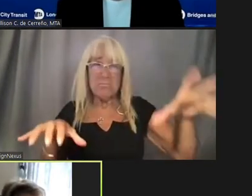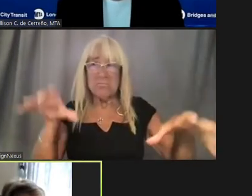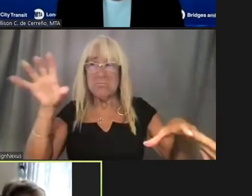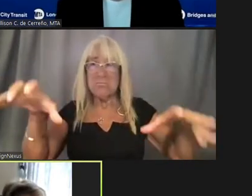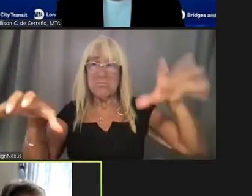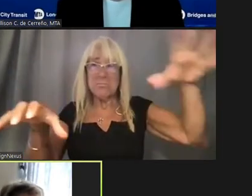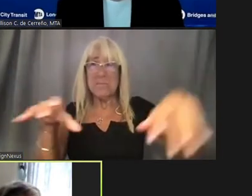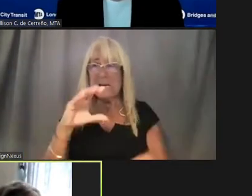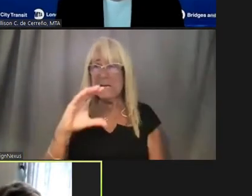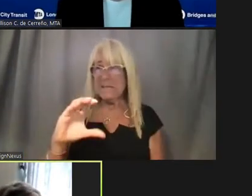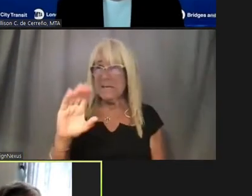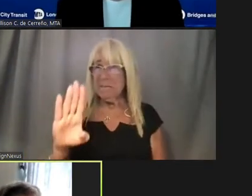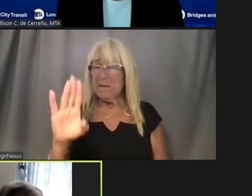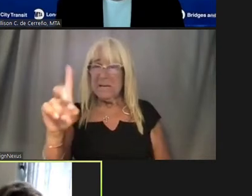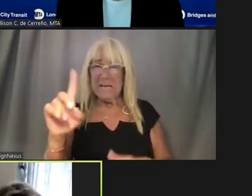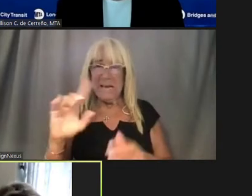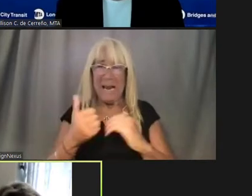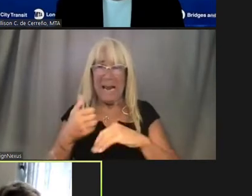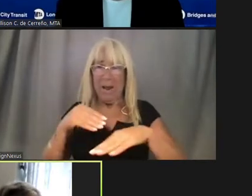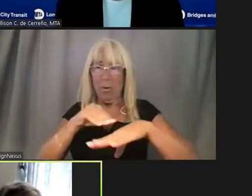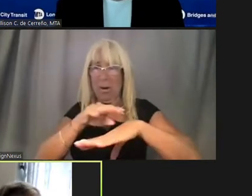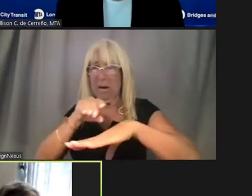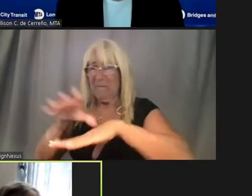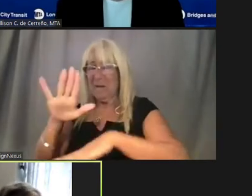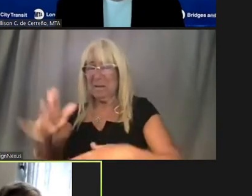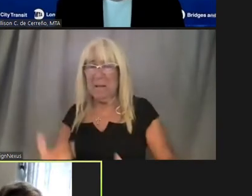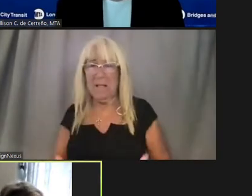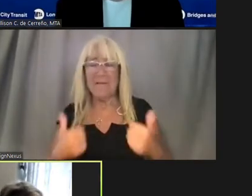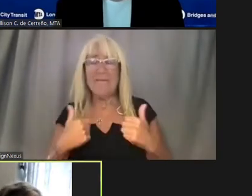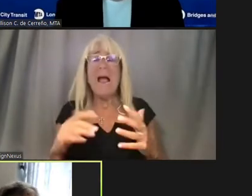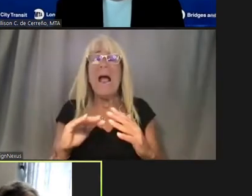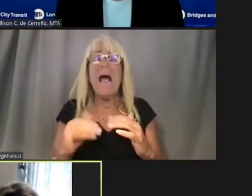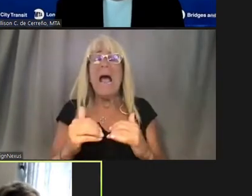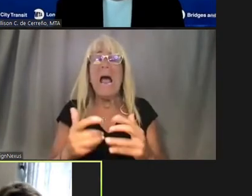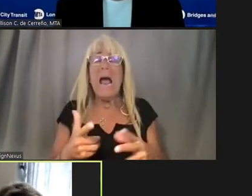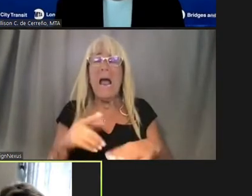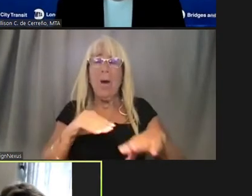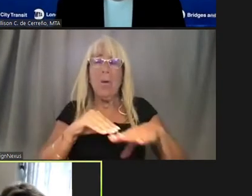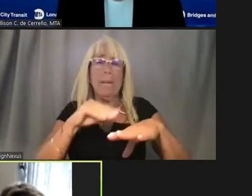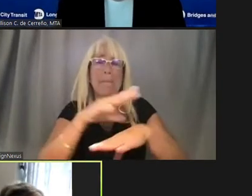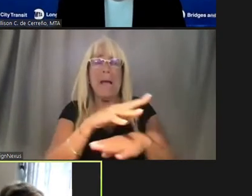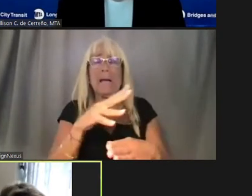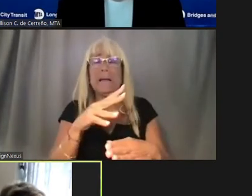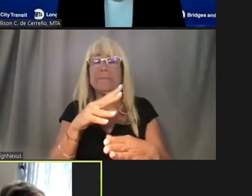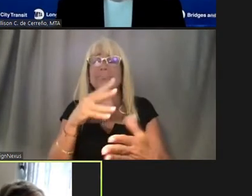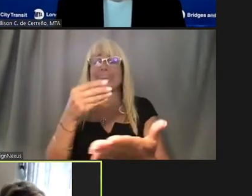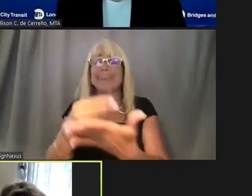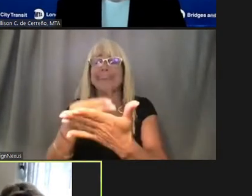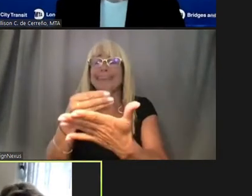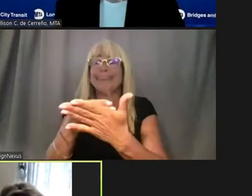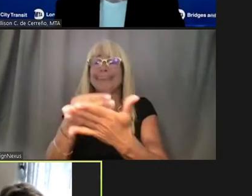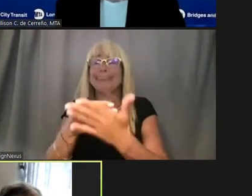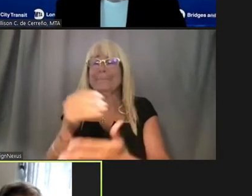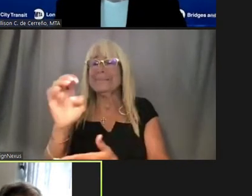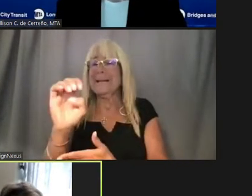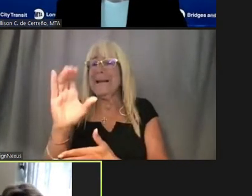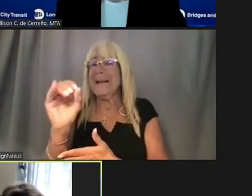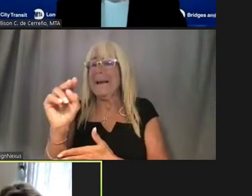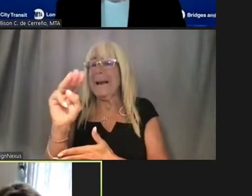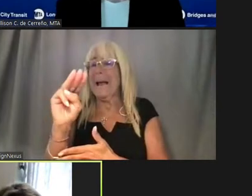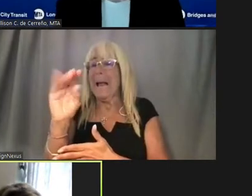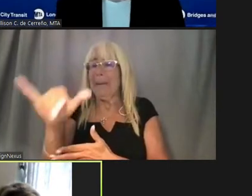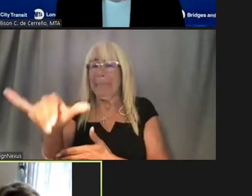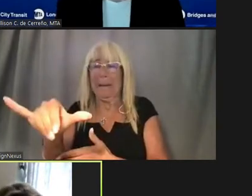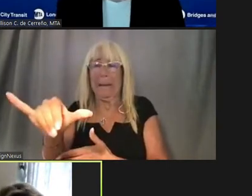impact their lives my first concern is about how this will impact the economy it is reasonable to assume that